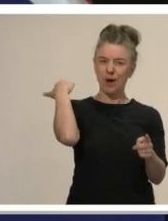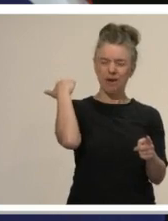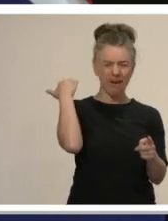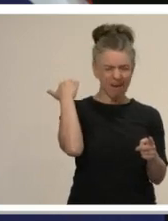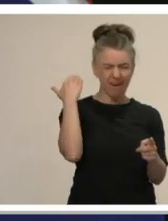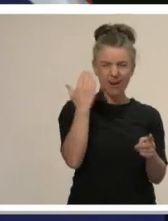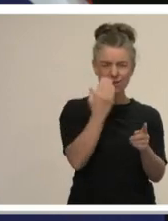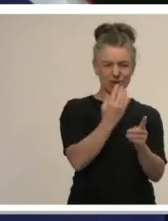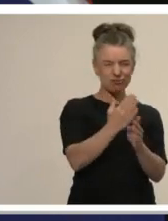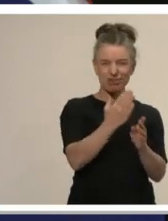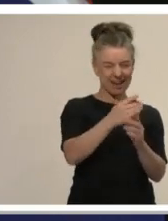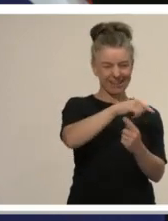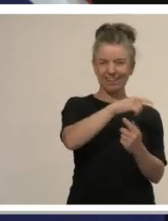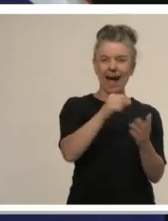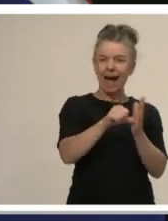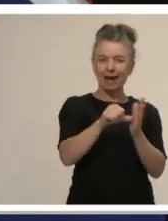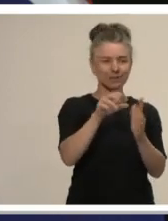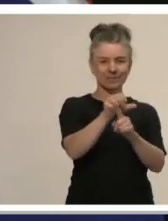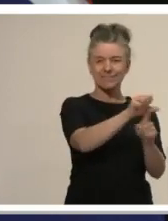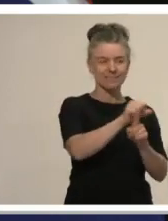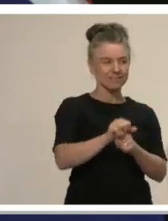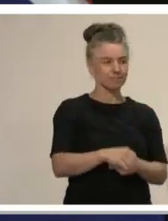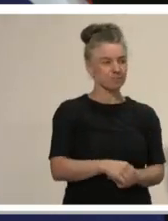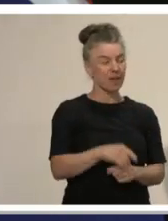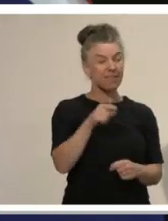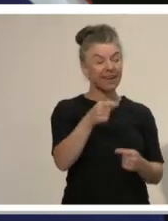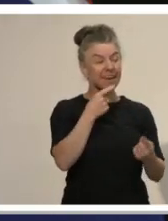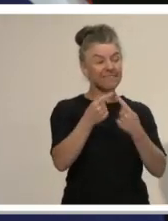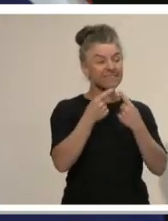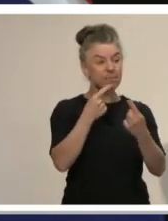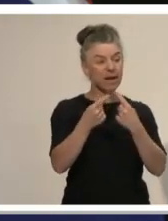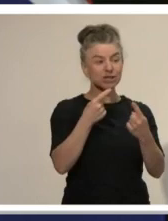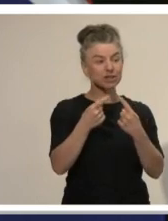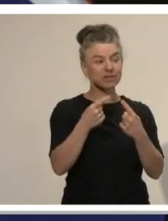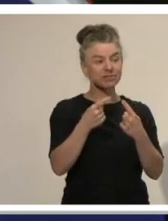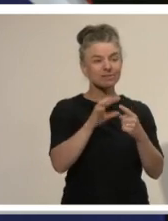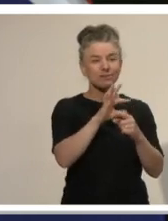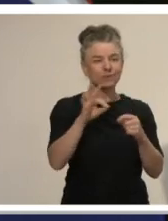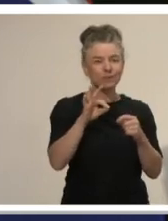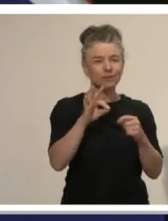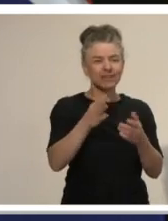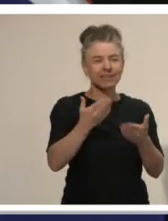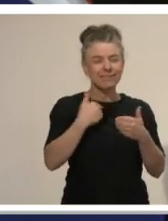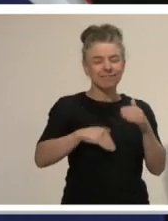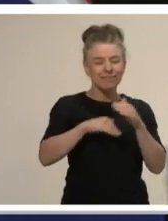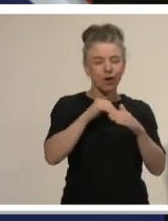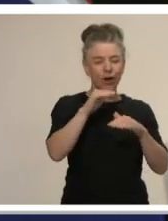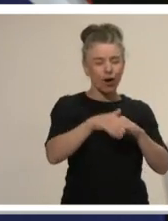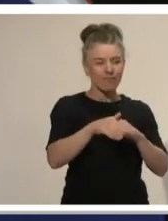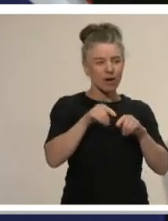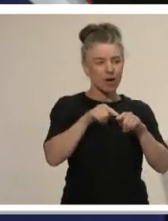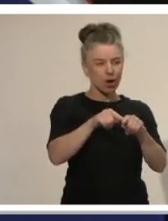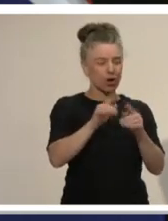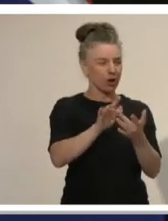them as a probable case. That data then won't be a fair representation of the speed of our contact tracing, because that person never presented and was